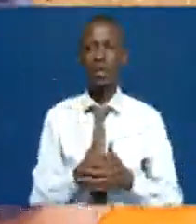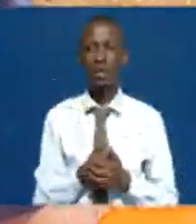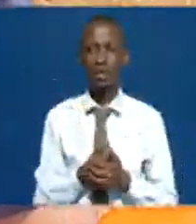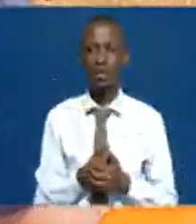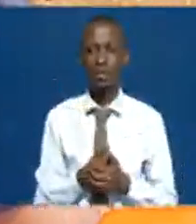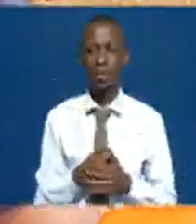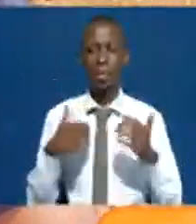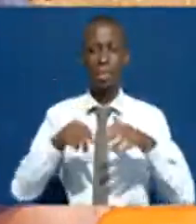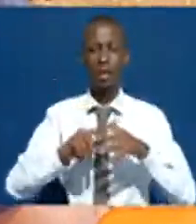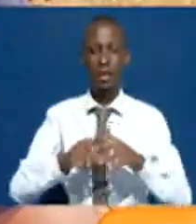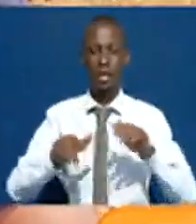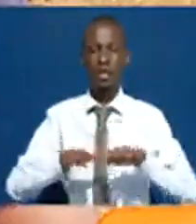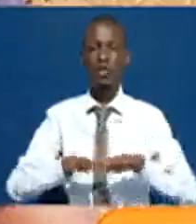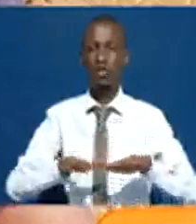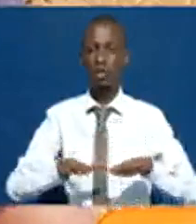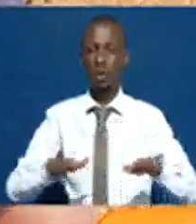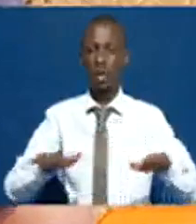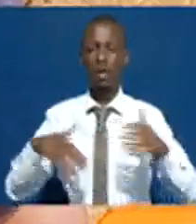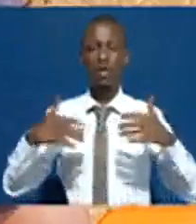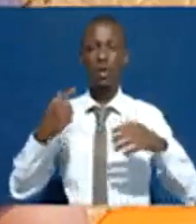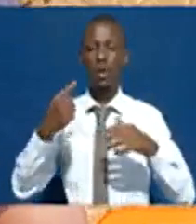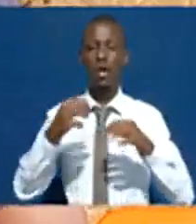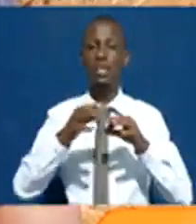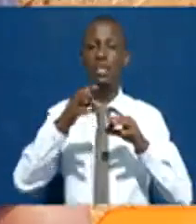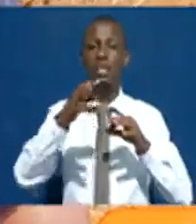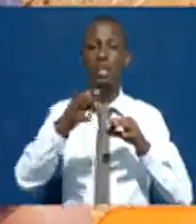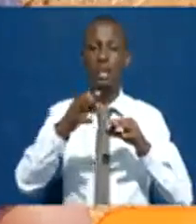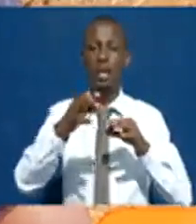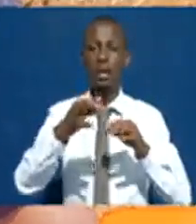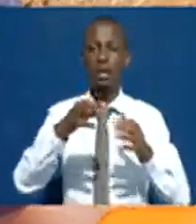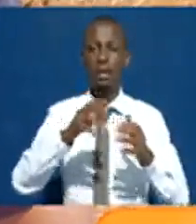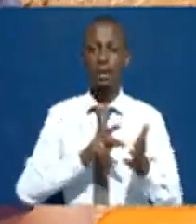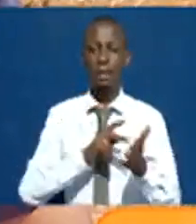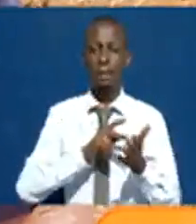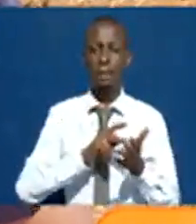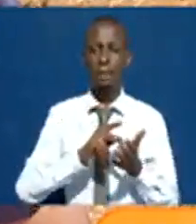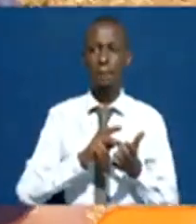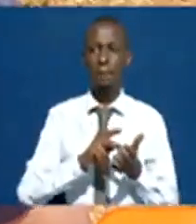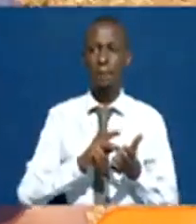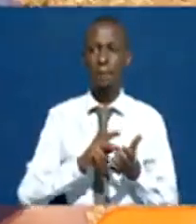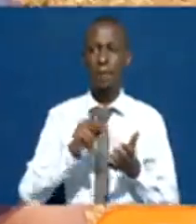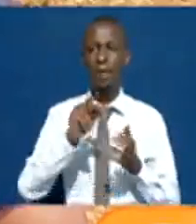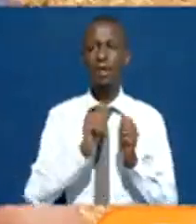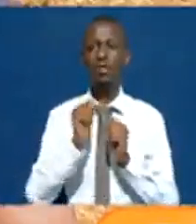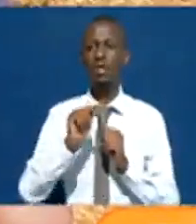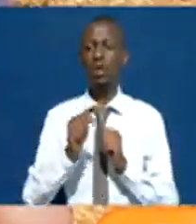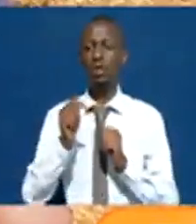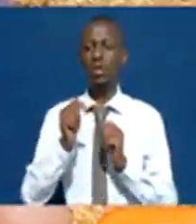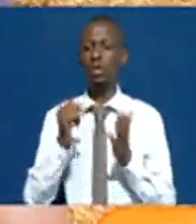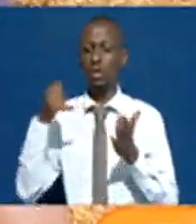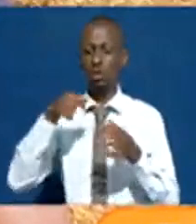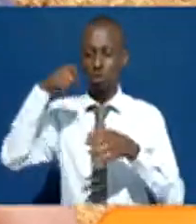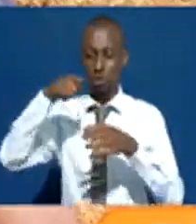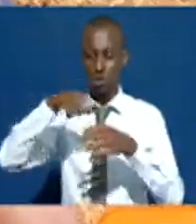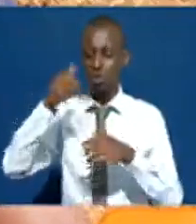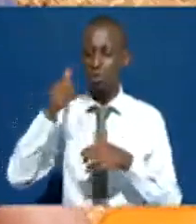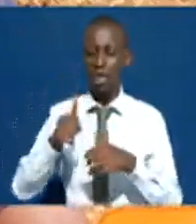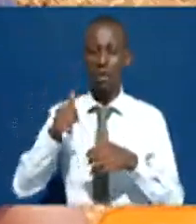hii shamba ya waneka, anaweza nilipisha 4,000. Kulima tu peke, na sijahesabu mbegu, sijahesabu